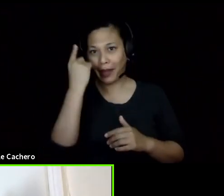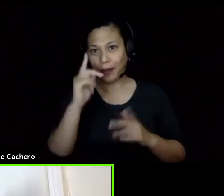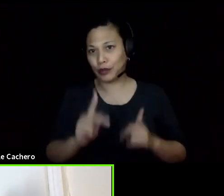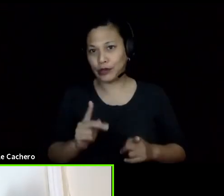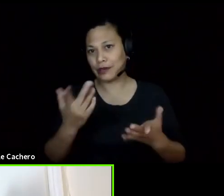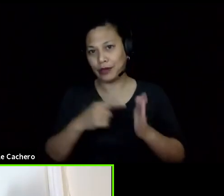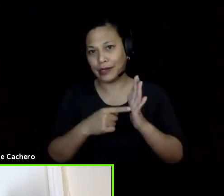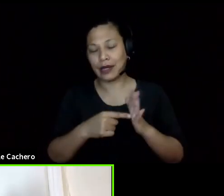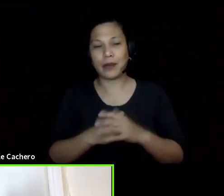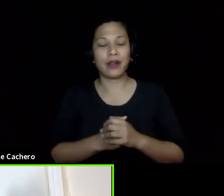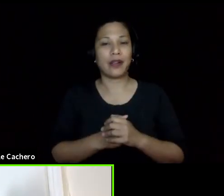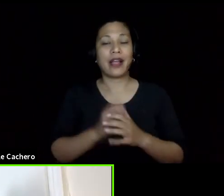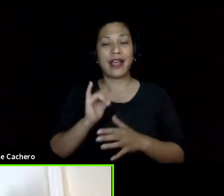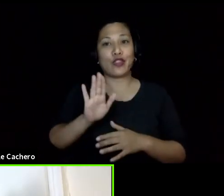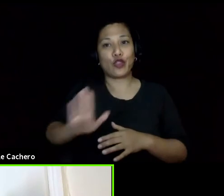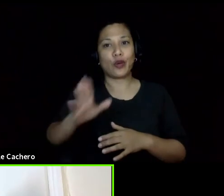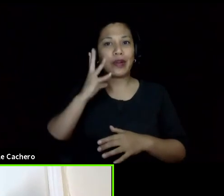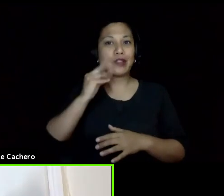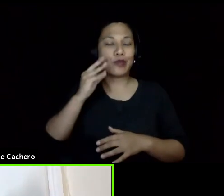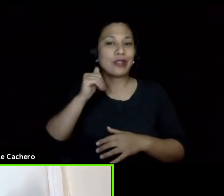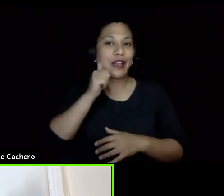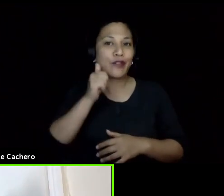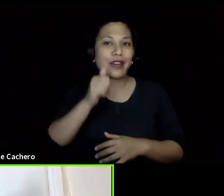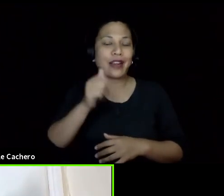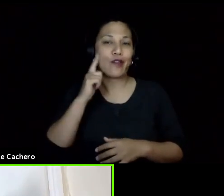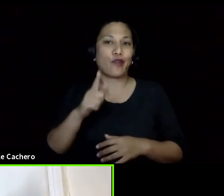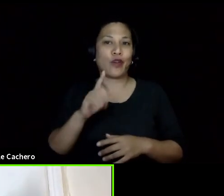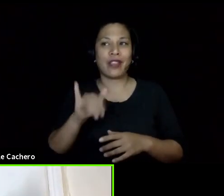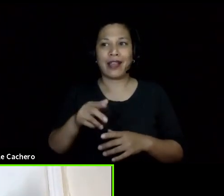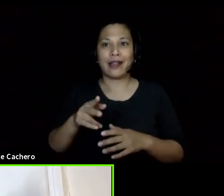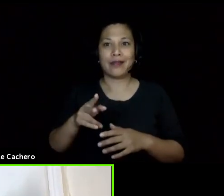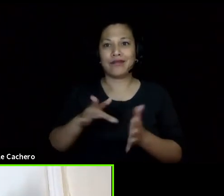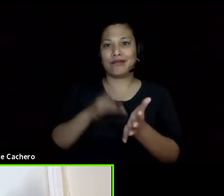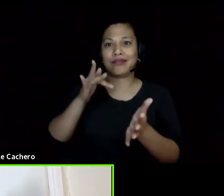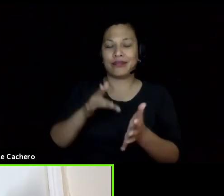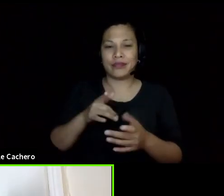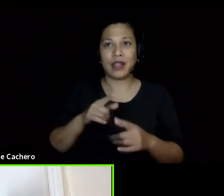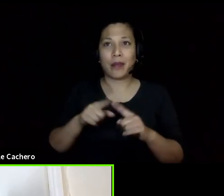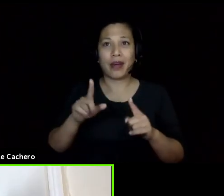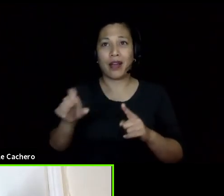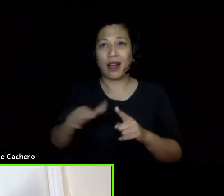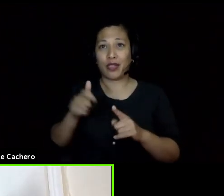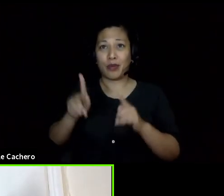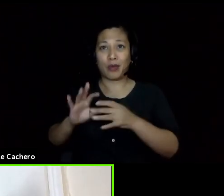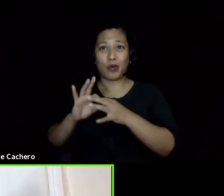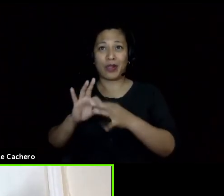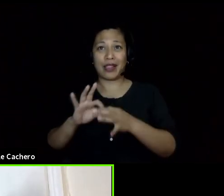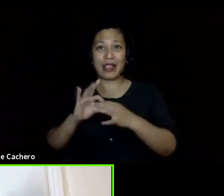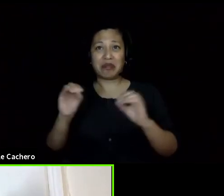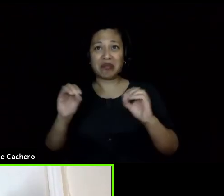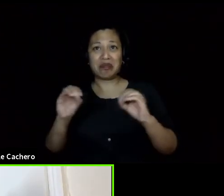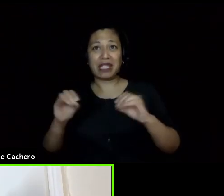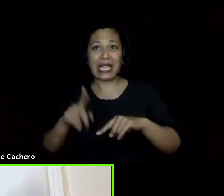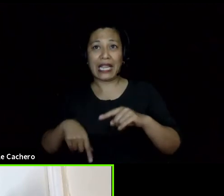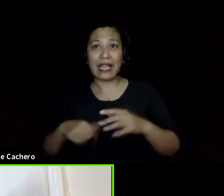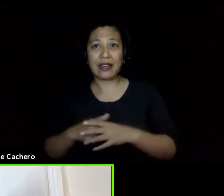experiences of racism, cultural racism, and not having anyone who can relate can be a really